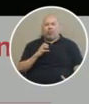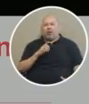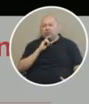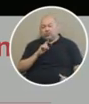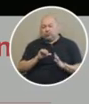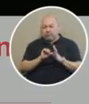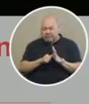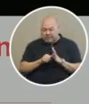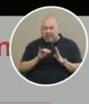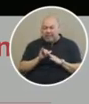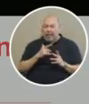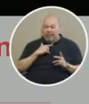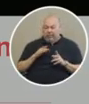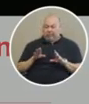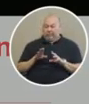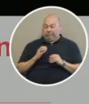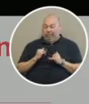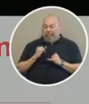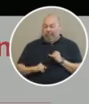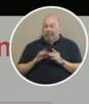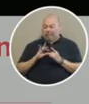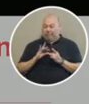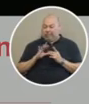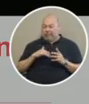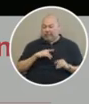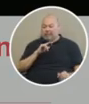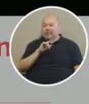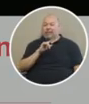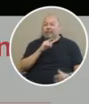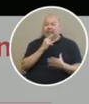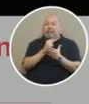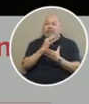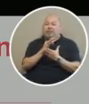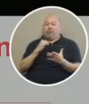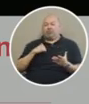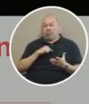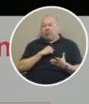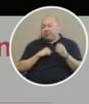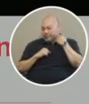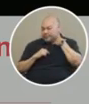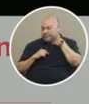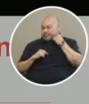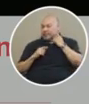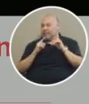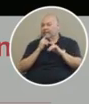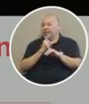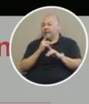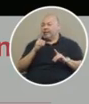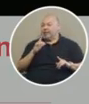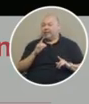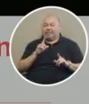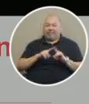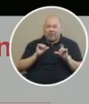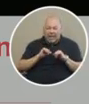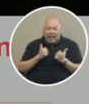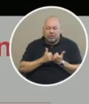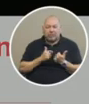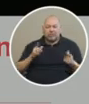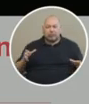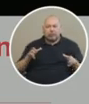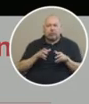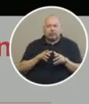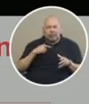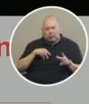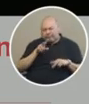to reiterate as I close here that the task force that has been assembled of social service agencies